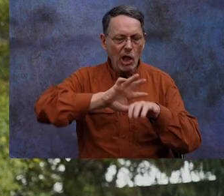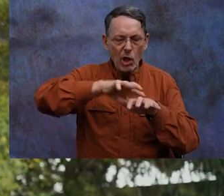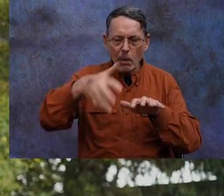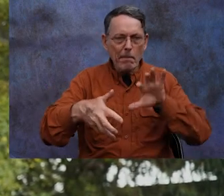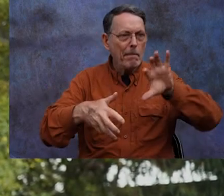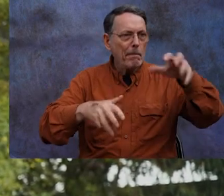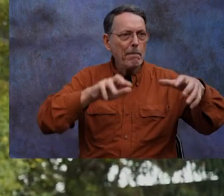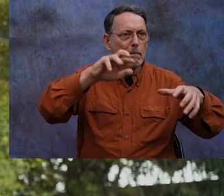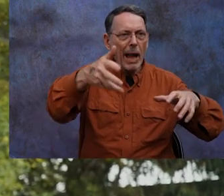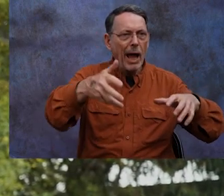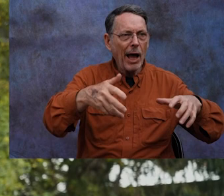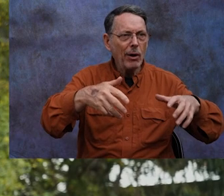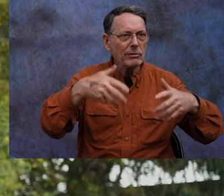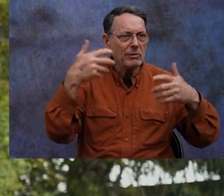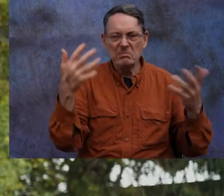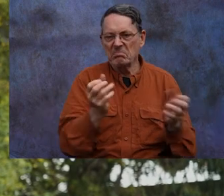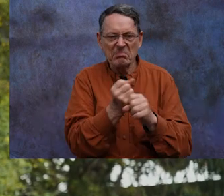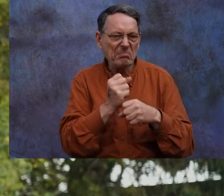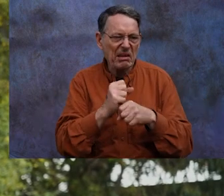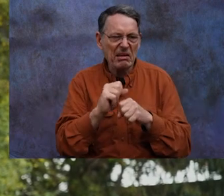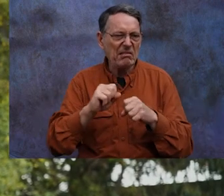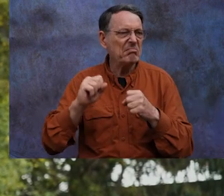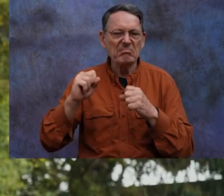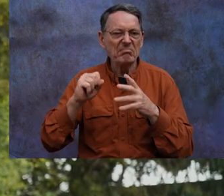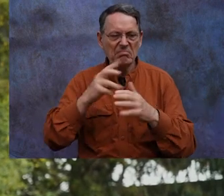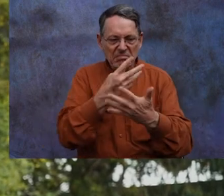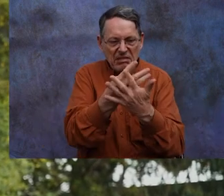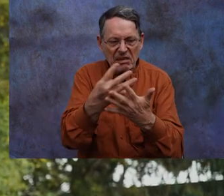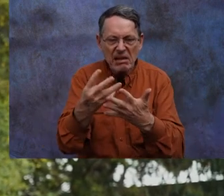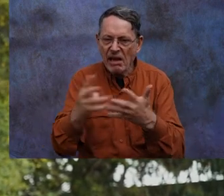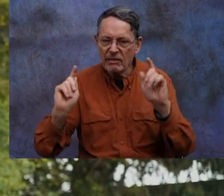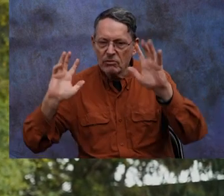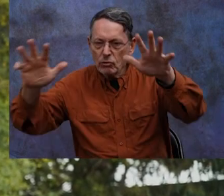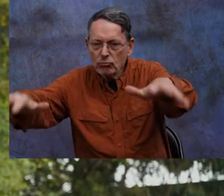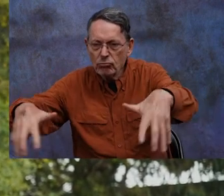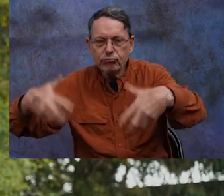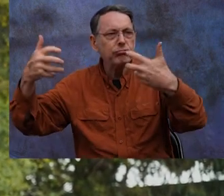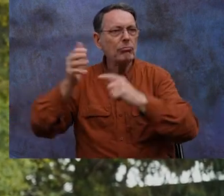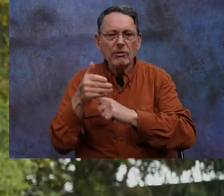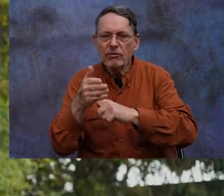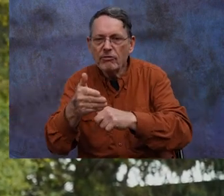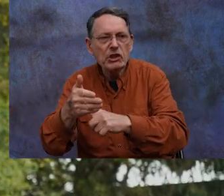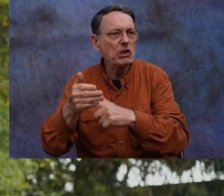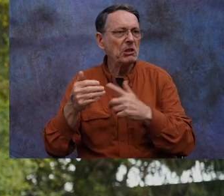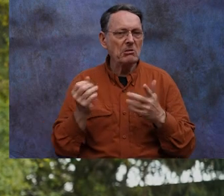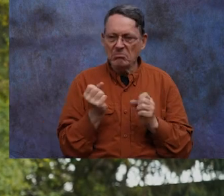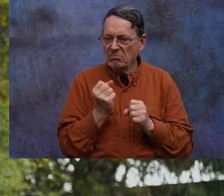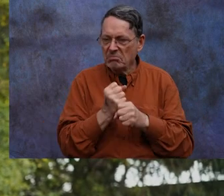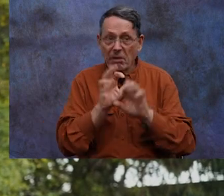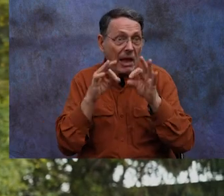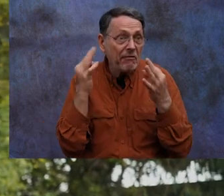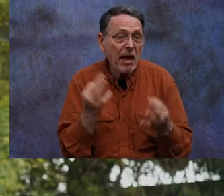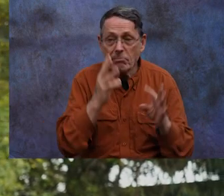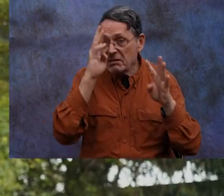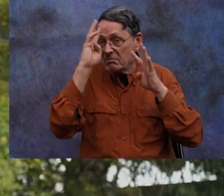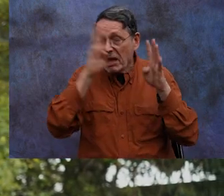They were down there making fishnets. They were in their dwellings making families. They were making